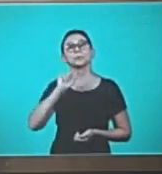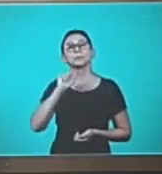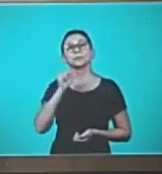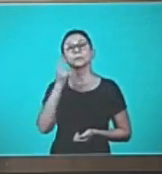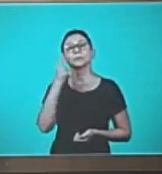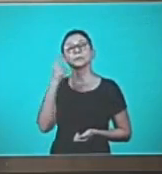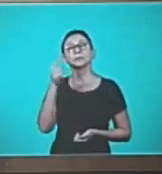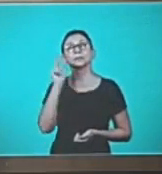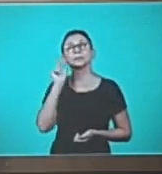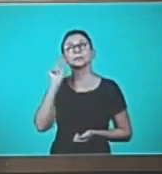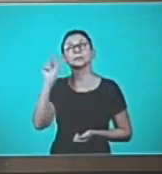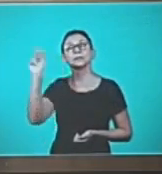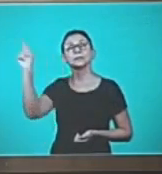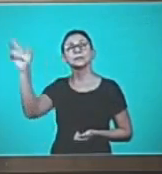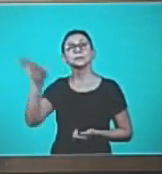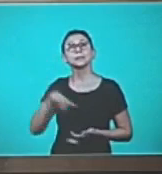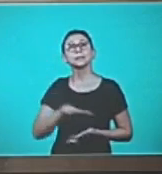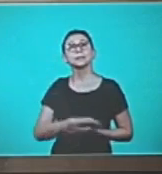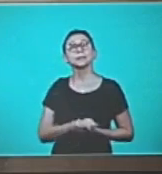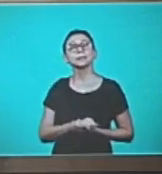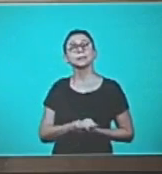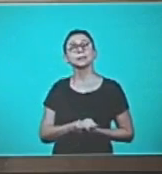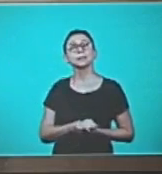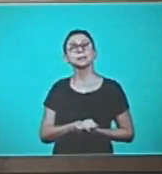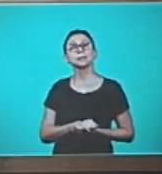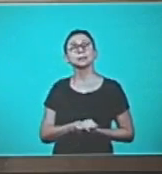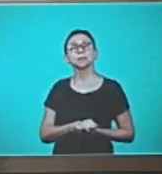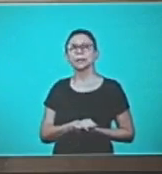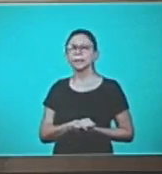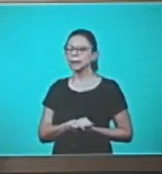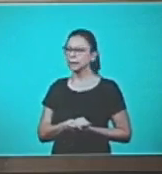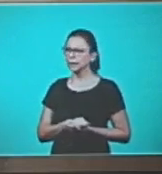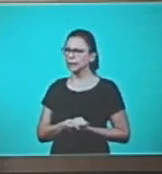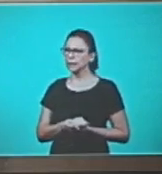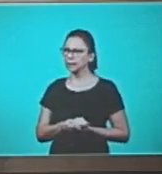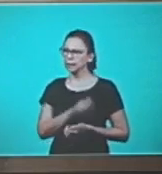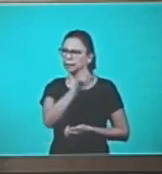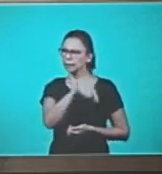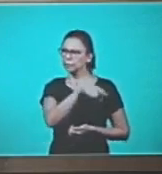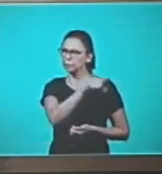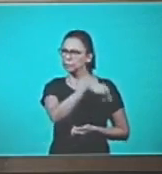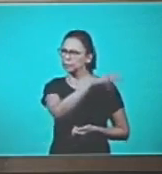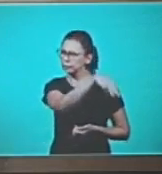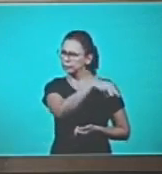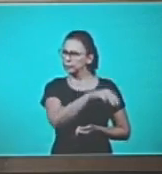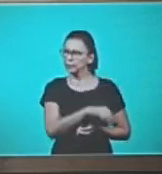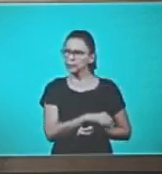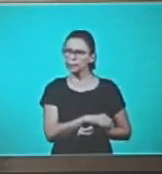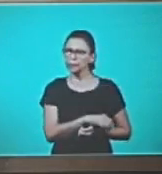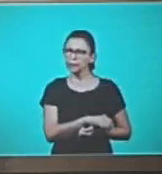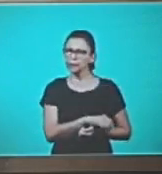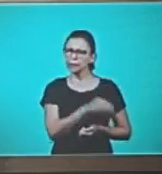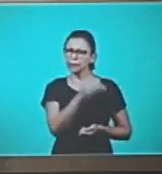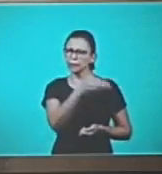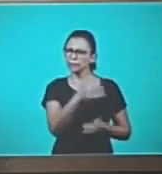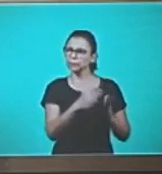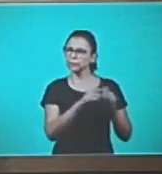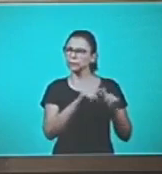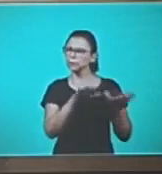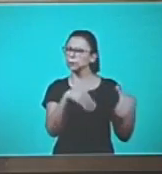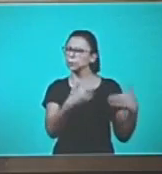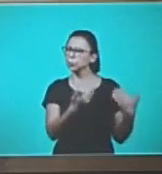So a garment of virtue, what is this garment? It's so different. They changed their lives, they left